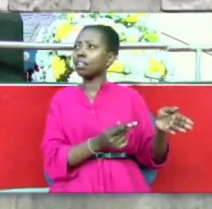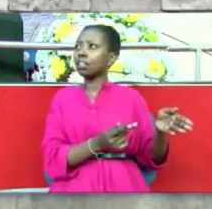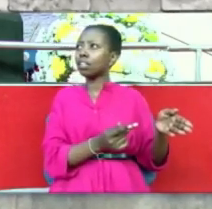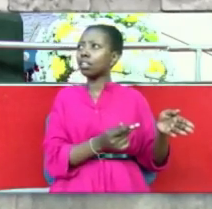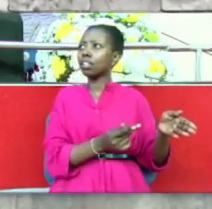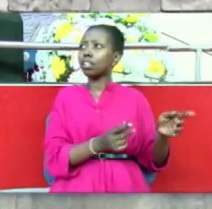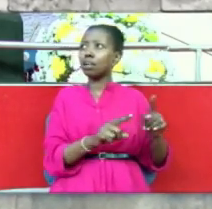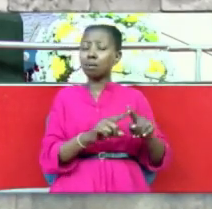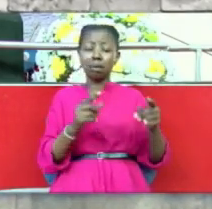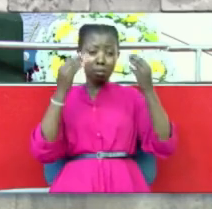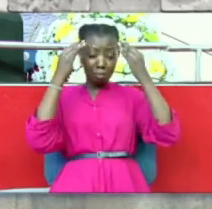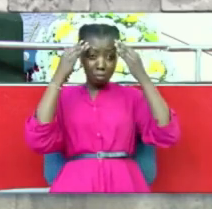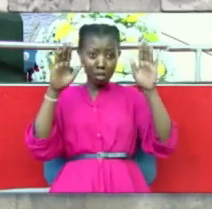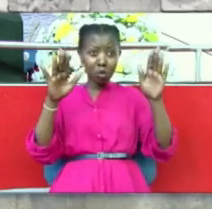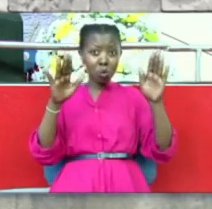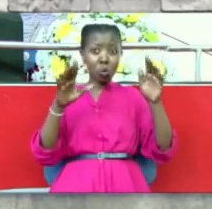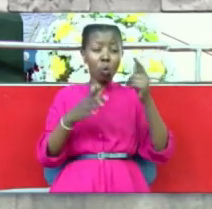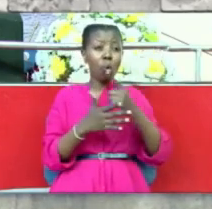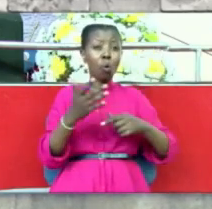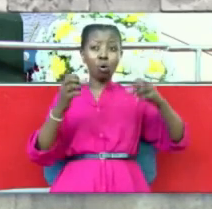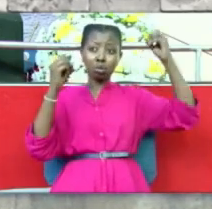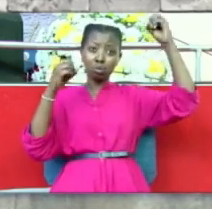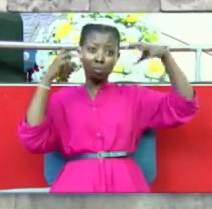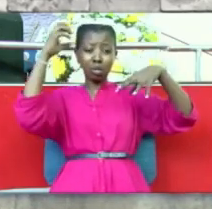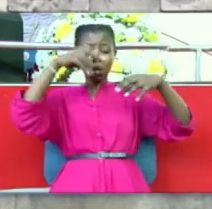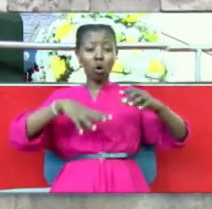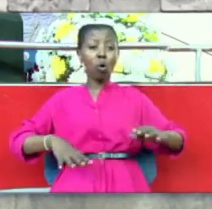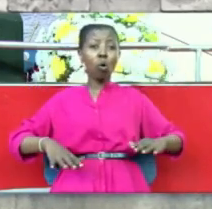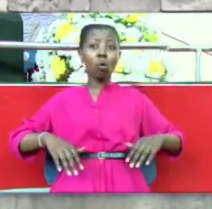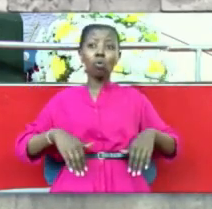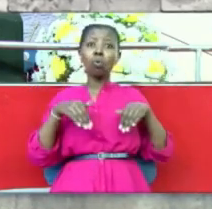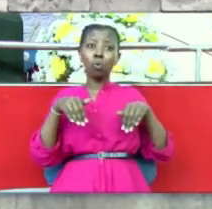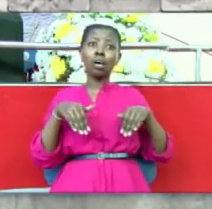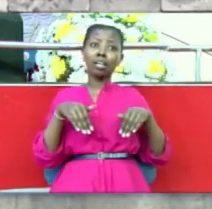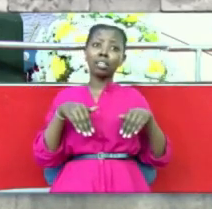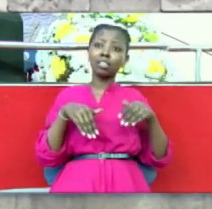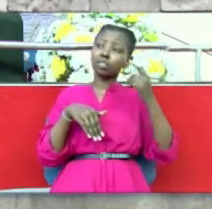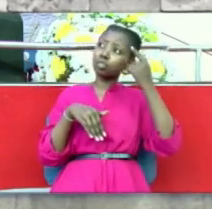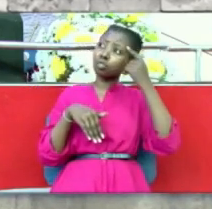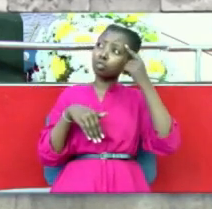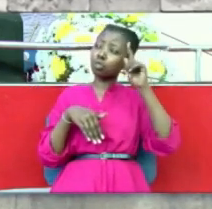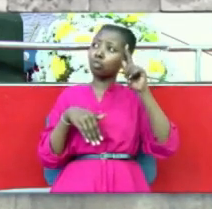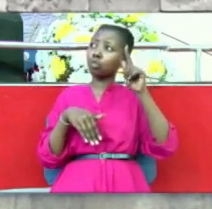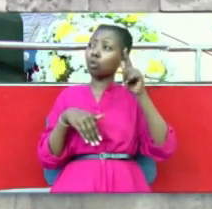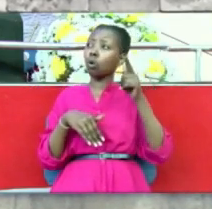But I don't know what miracle they were waiting for them to catch up with the 2024.